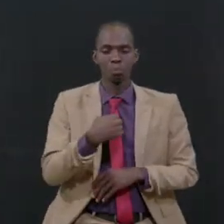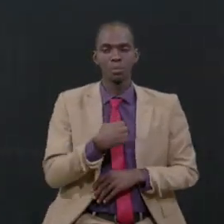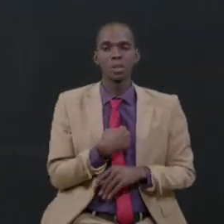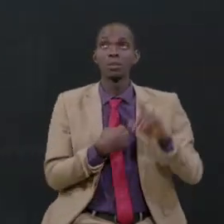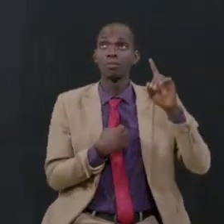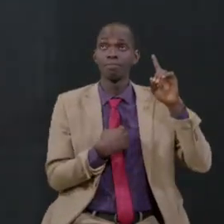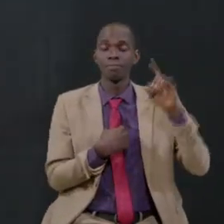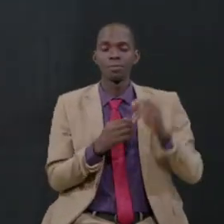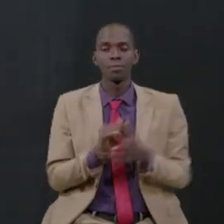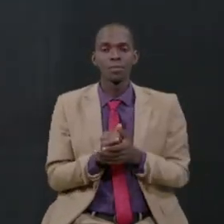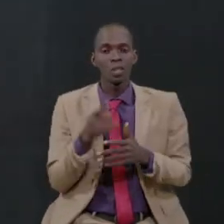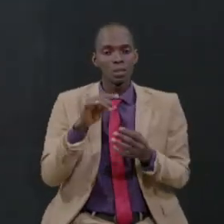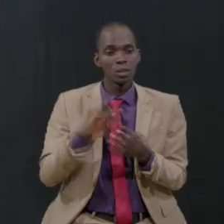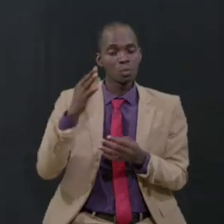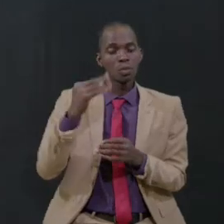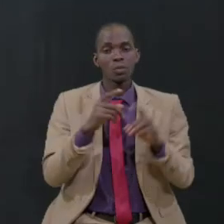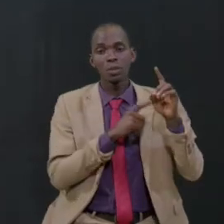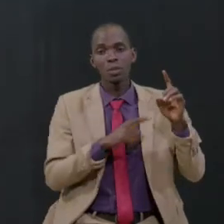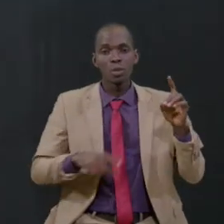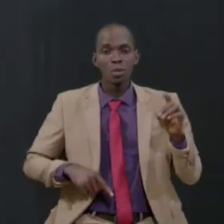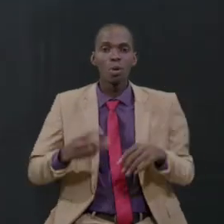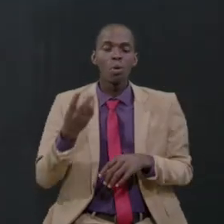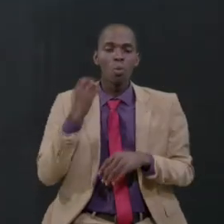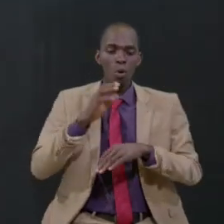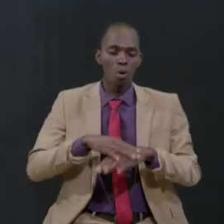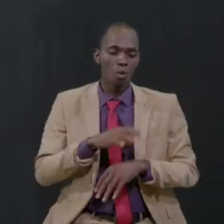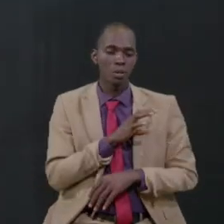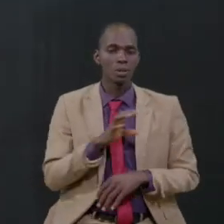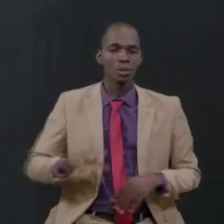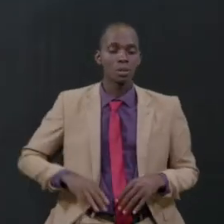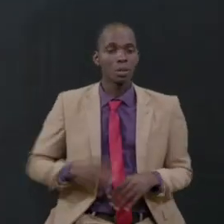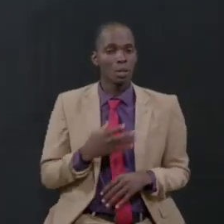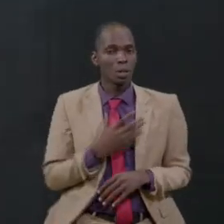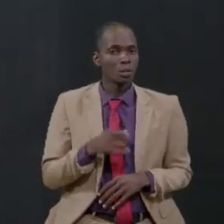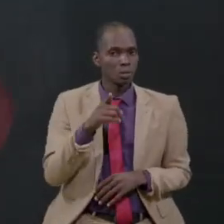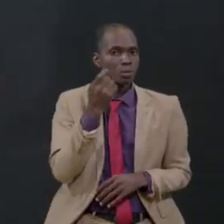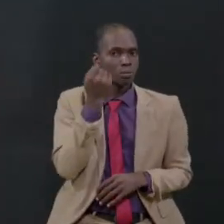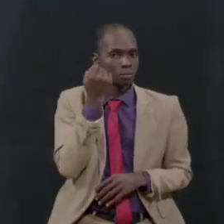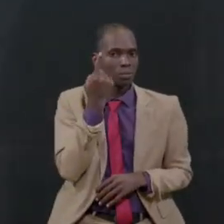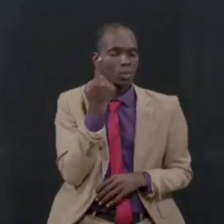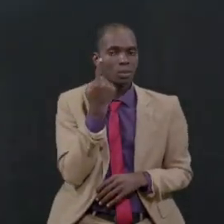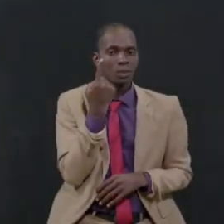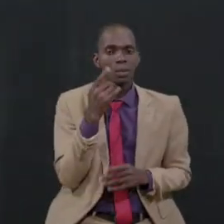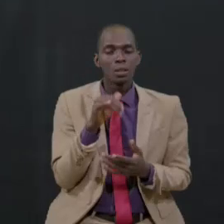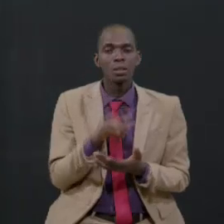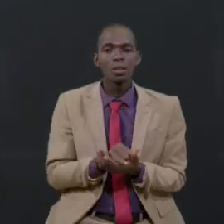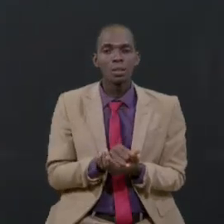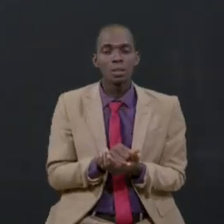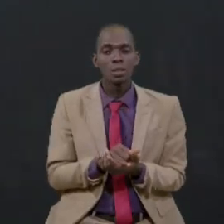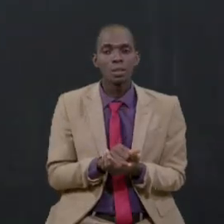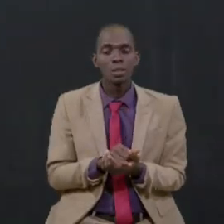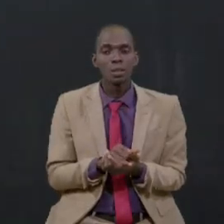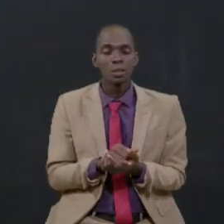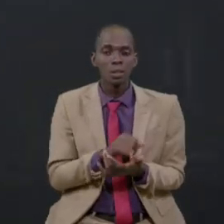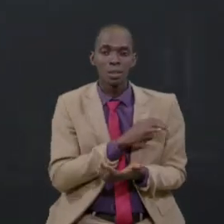the Lord was upon Christ. And of course, you understand that he came and